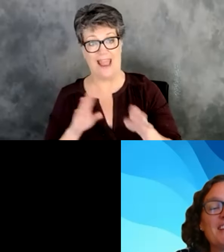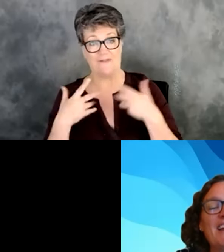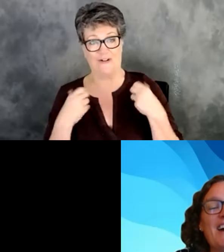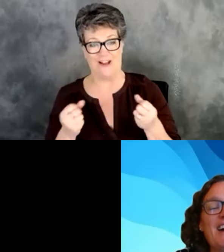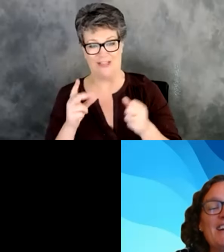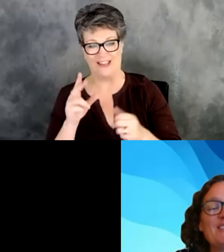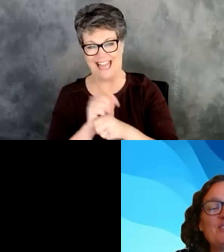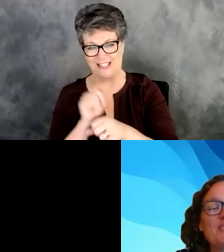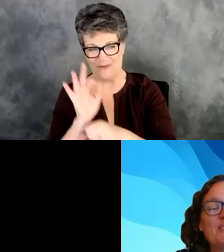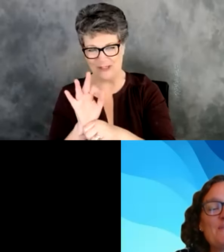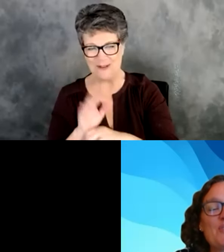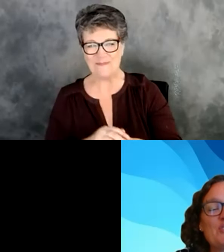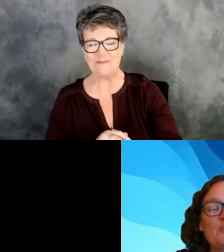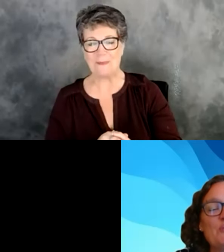Force